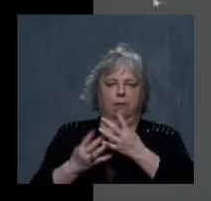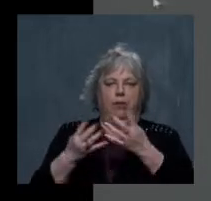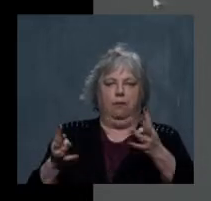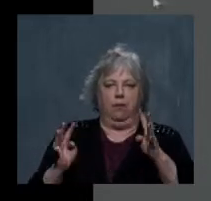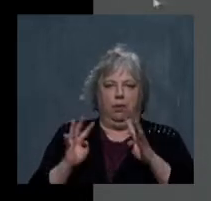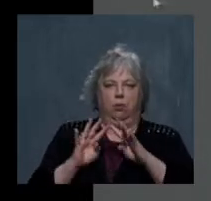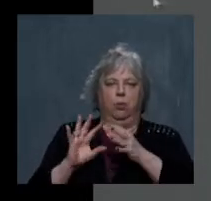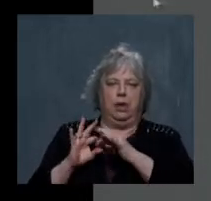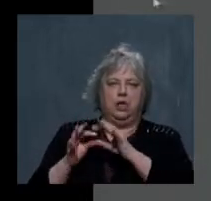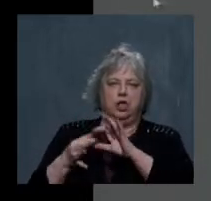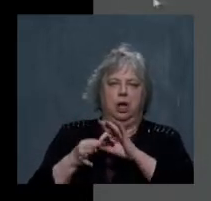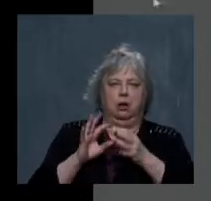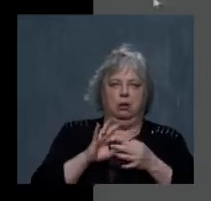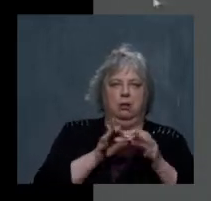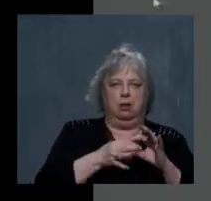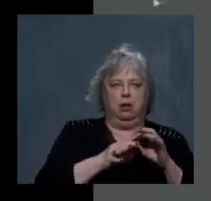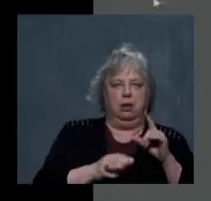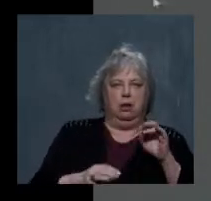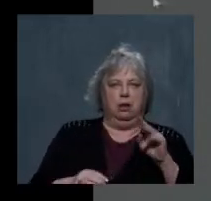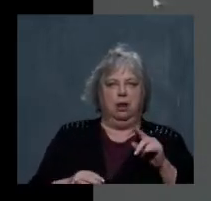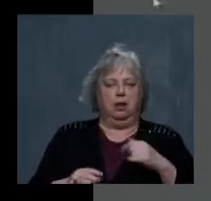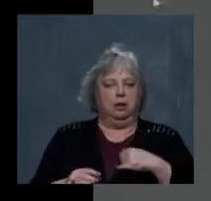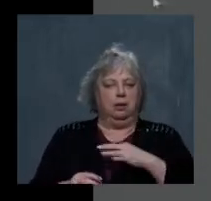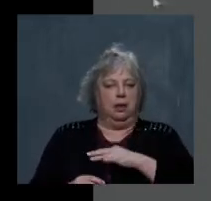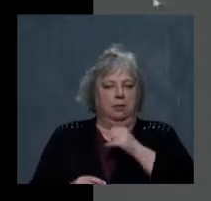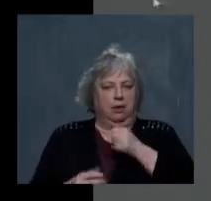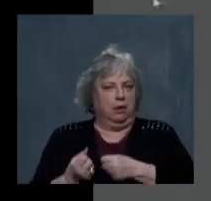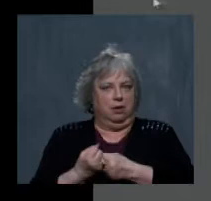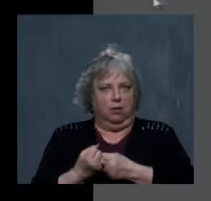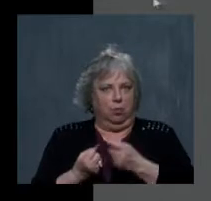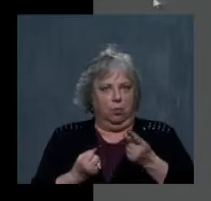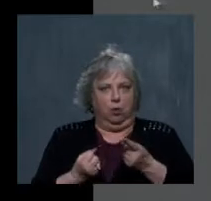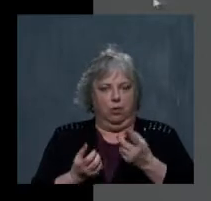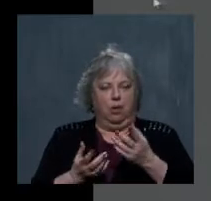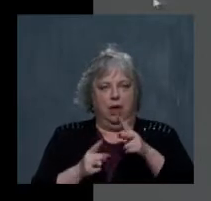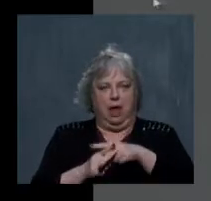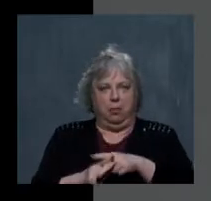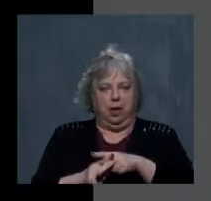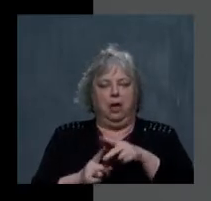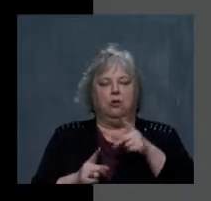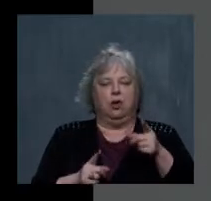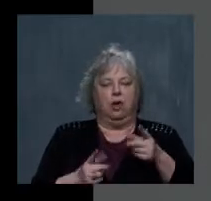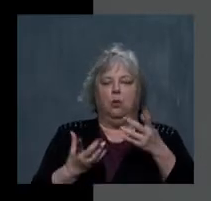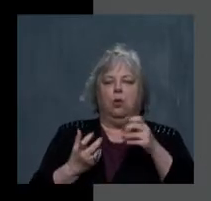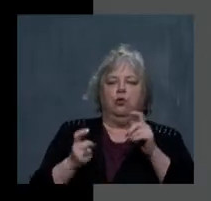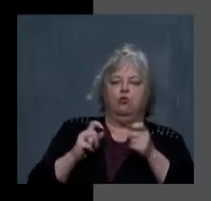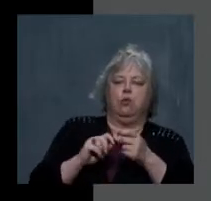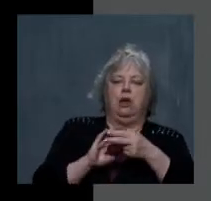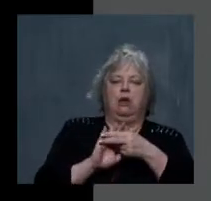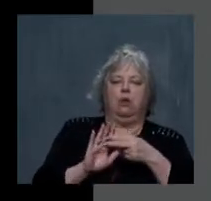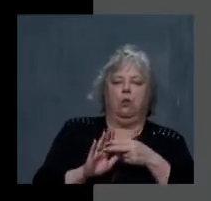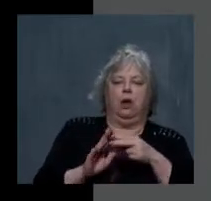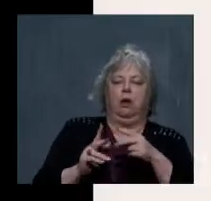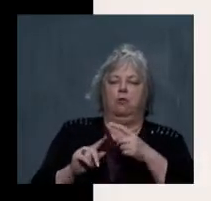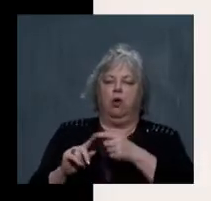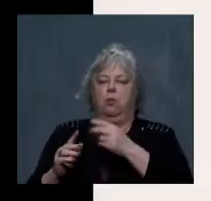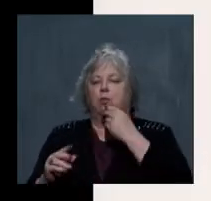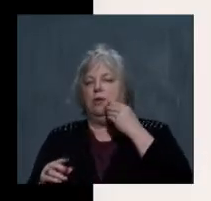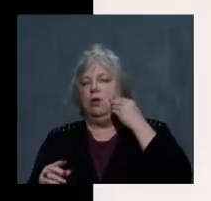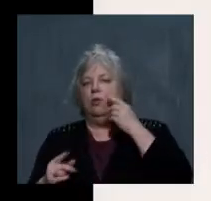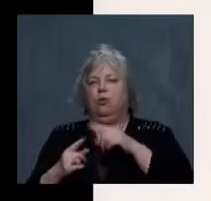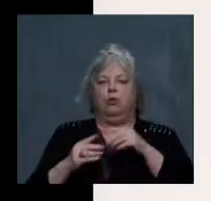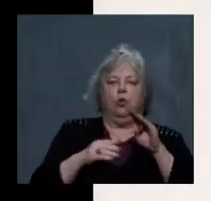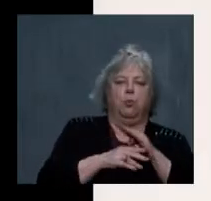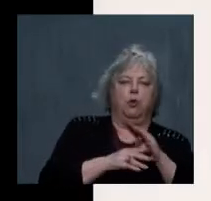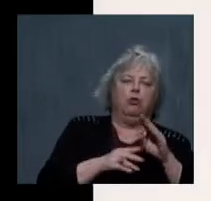chain link fence. Staff is not supportive of the applicant's request. The applicant is seeking a rezoning of the site from residential to commercial to allow